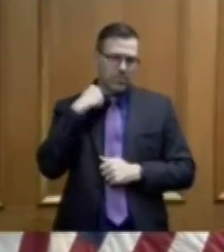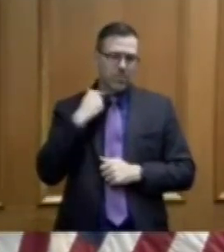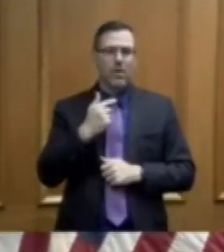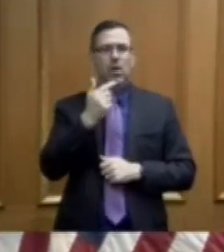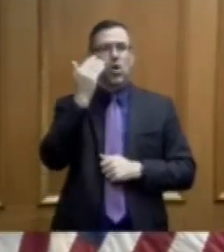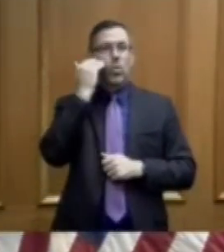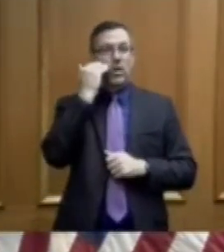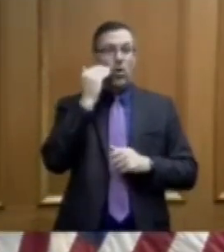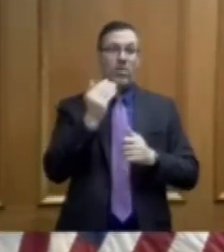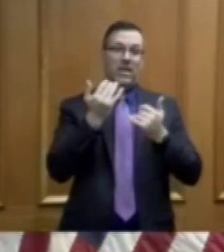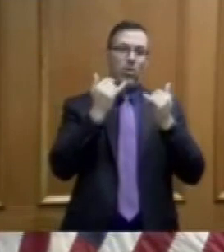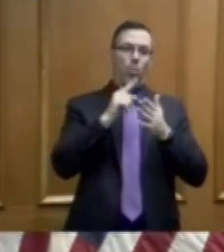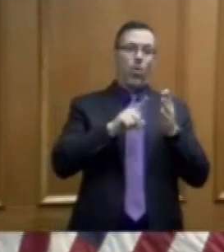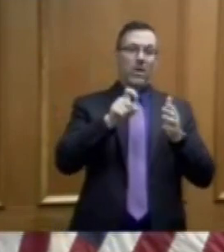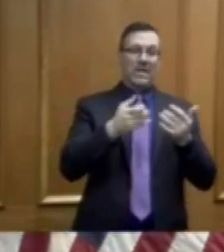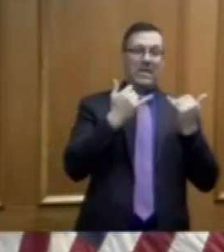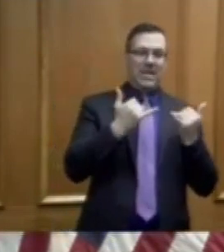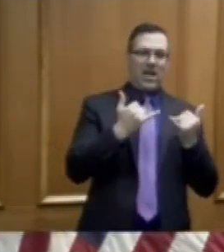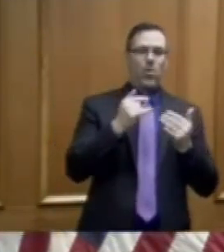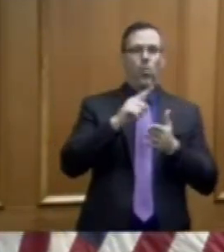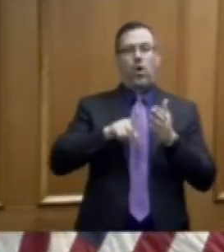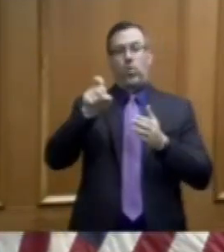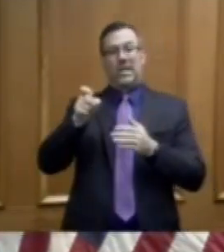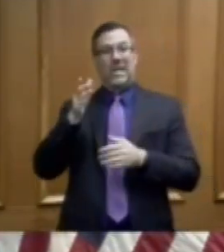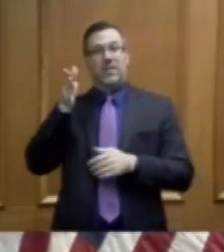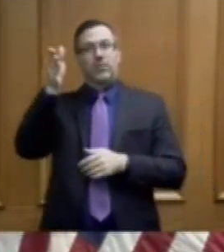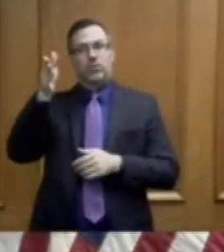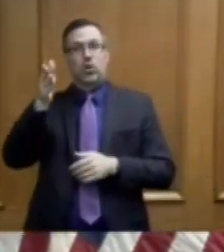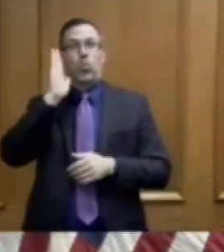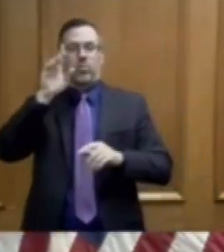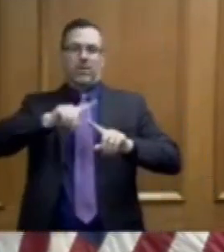when the time comes. Thank you.